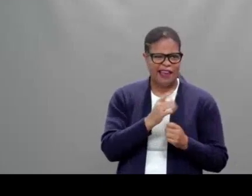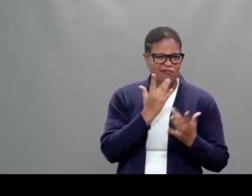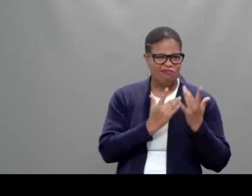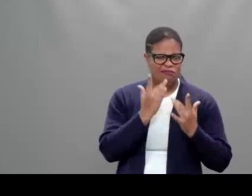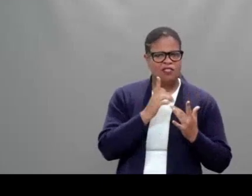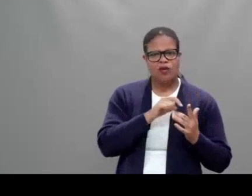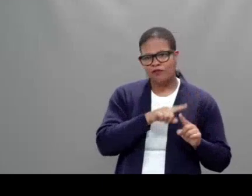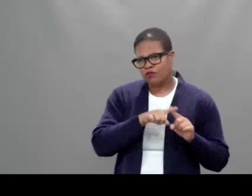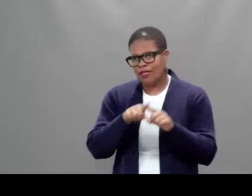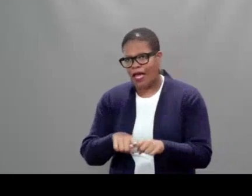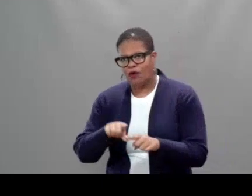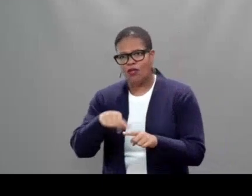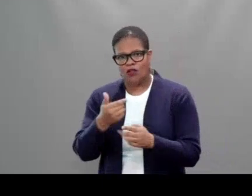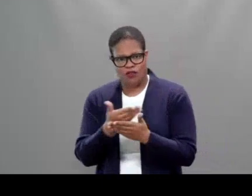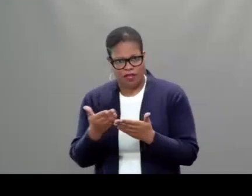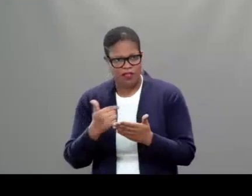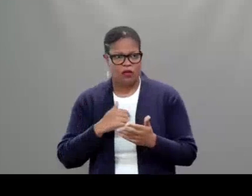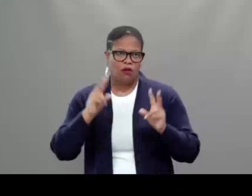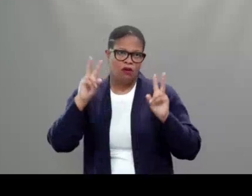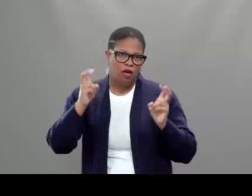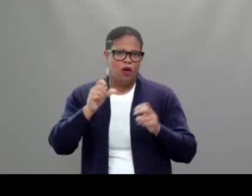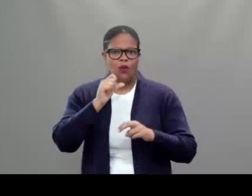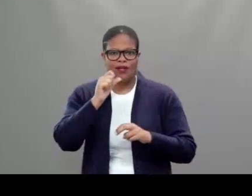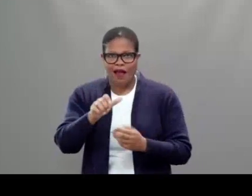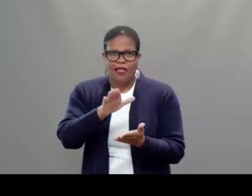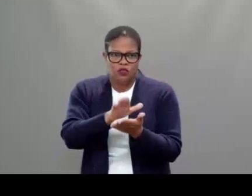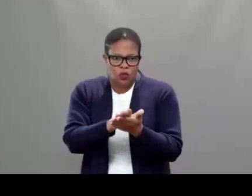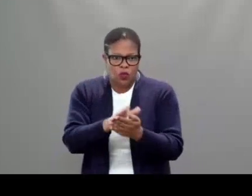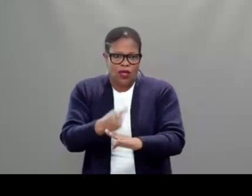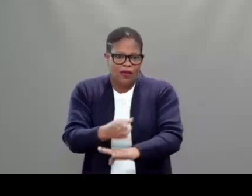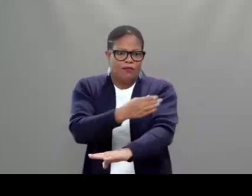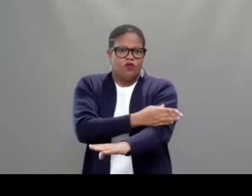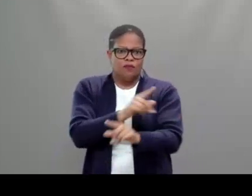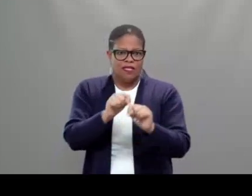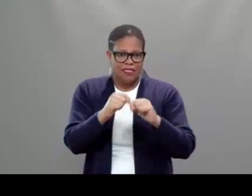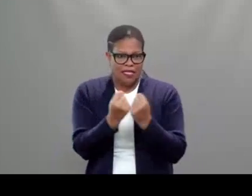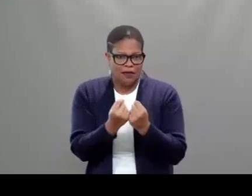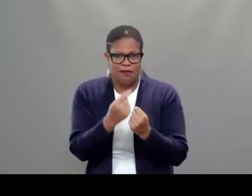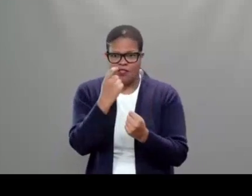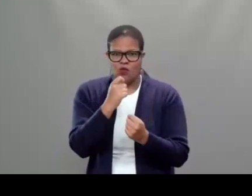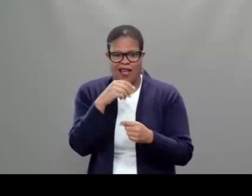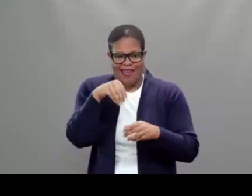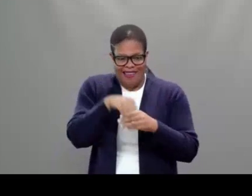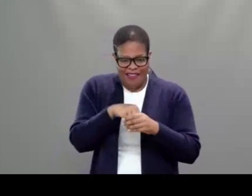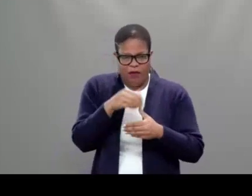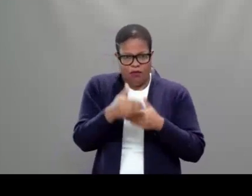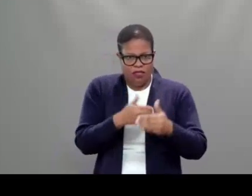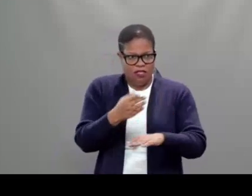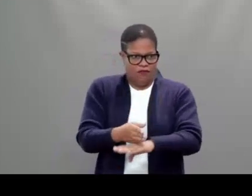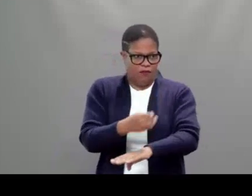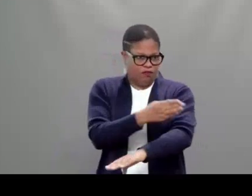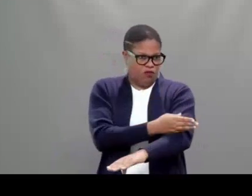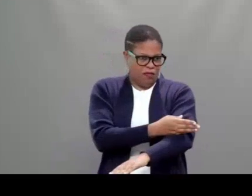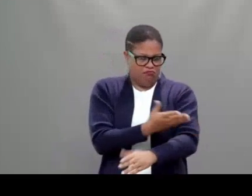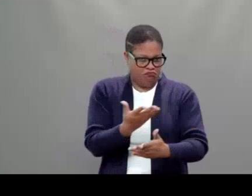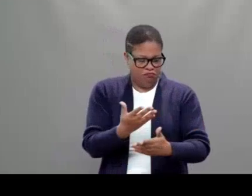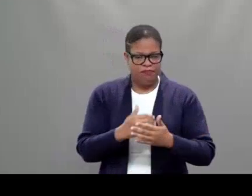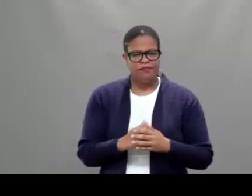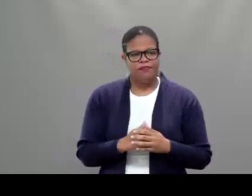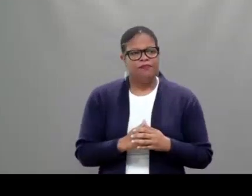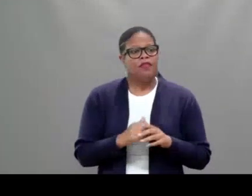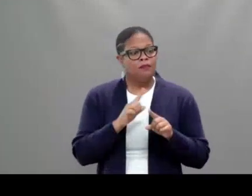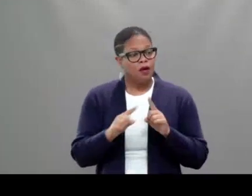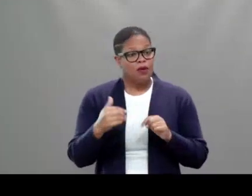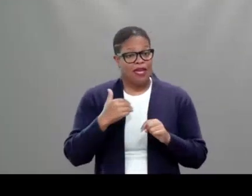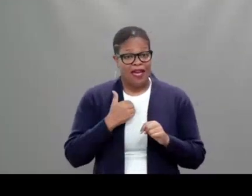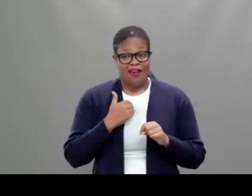other things. So technically speaking, we're not a school improvement team because we're not in improvement. But we have